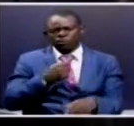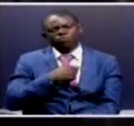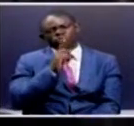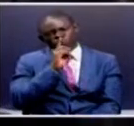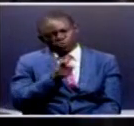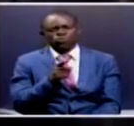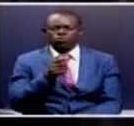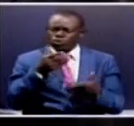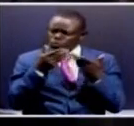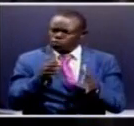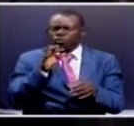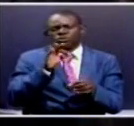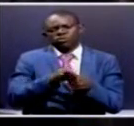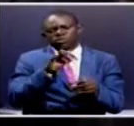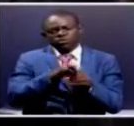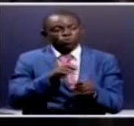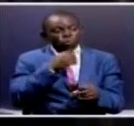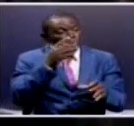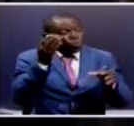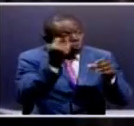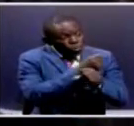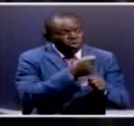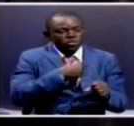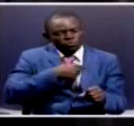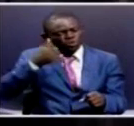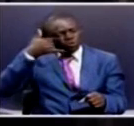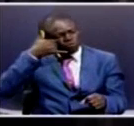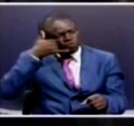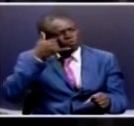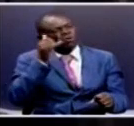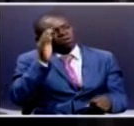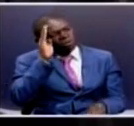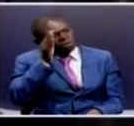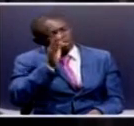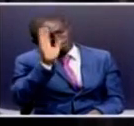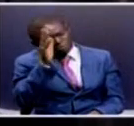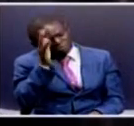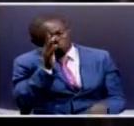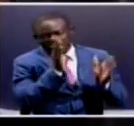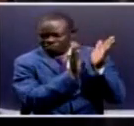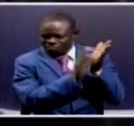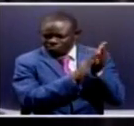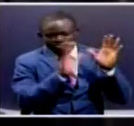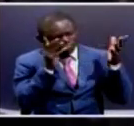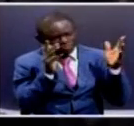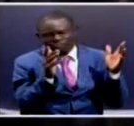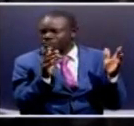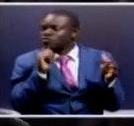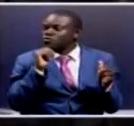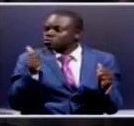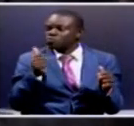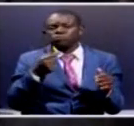and congratulate, you know, the person who has been declared winner, instead of spending my time walking on the